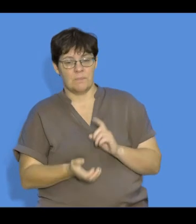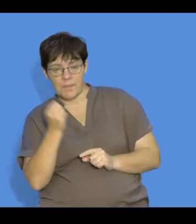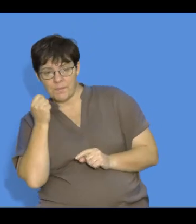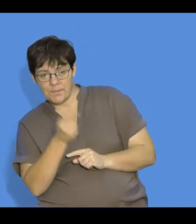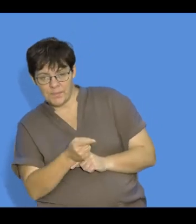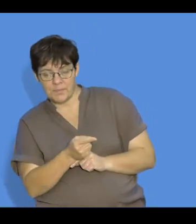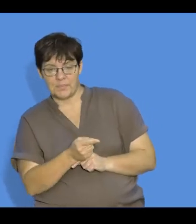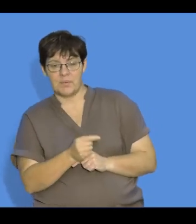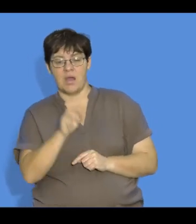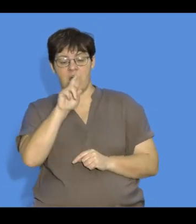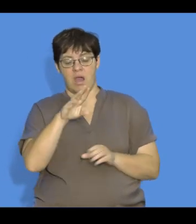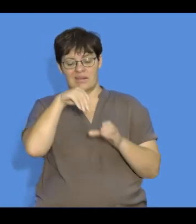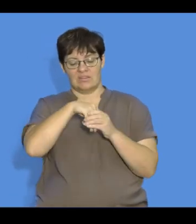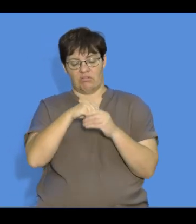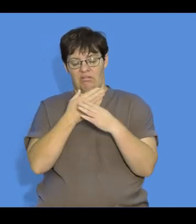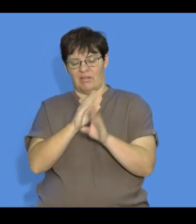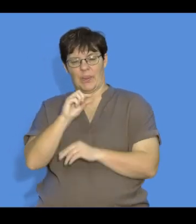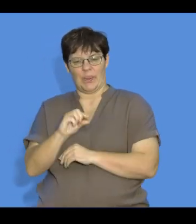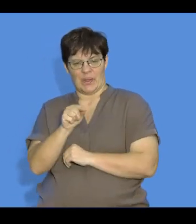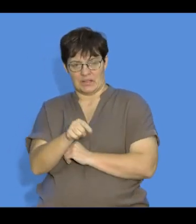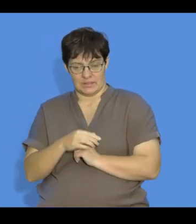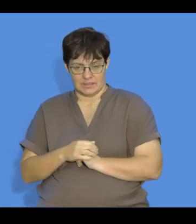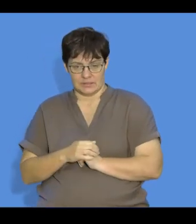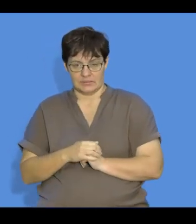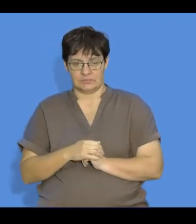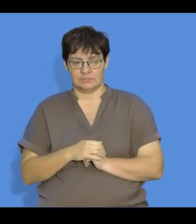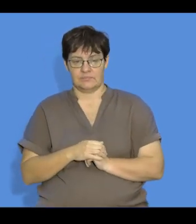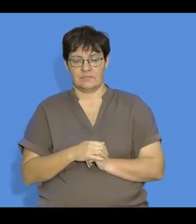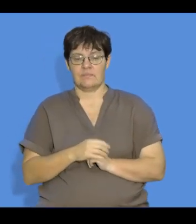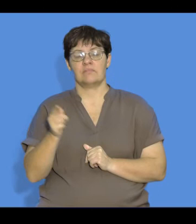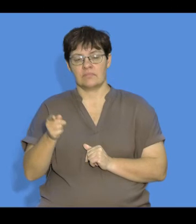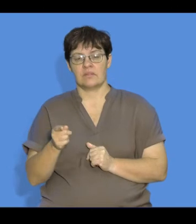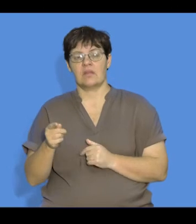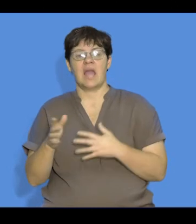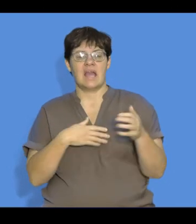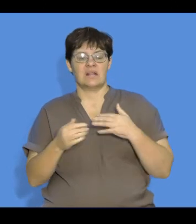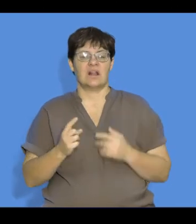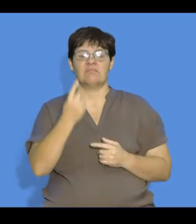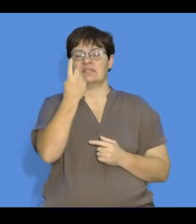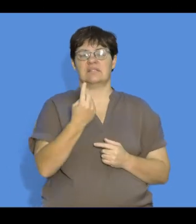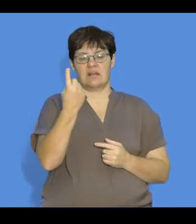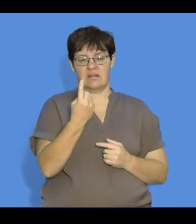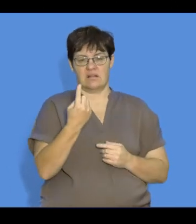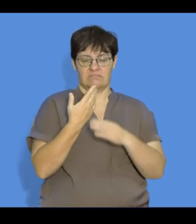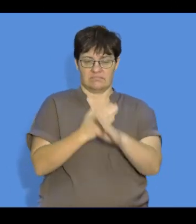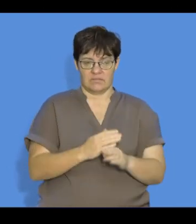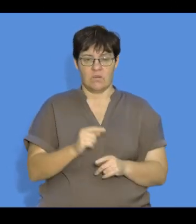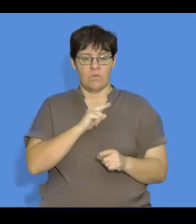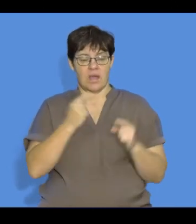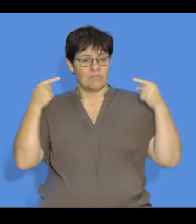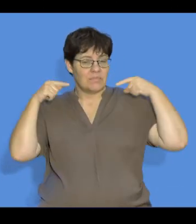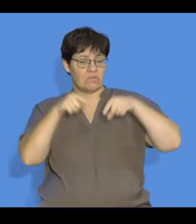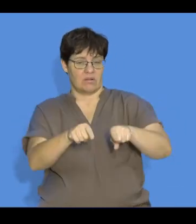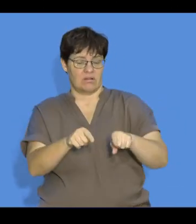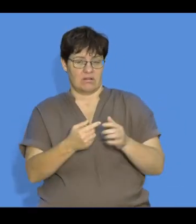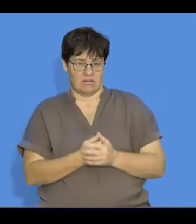of internal resistance. So we need to treat this as a single resistor because this is a parallel combination. So our